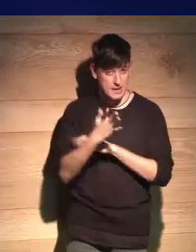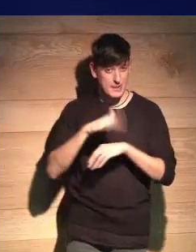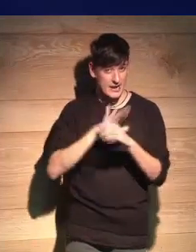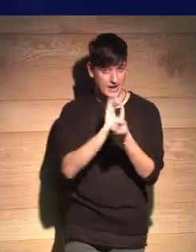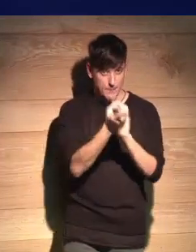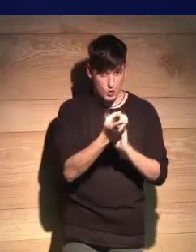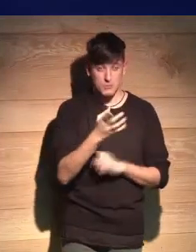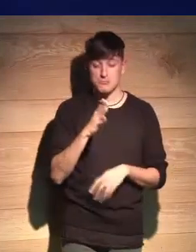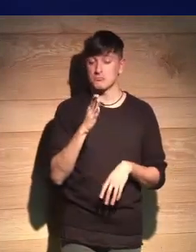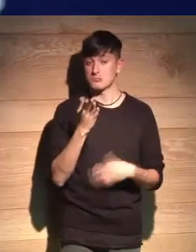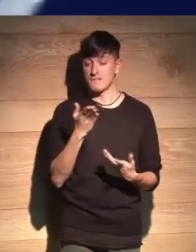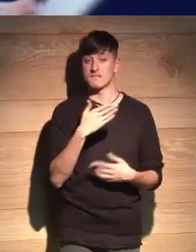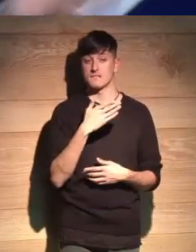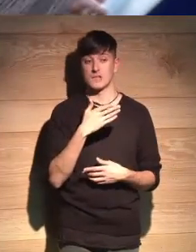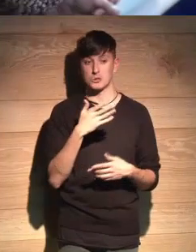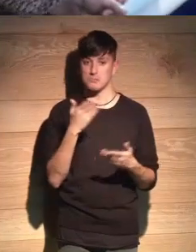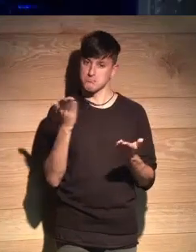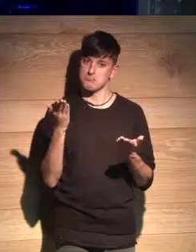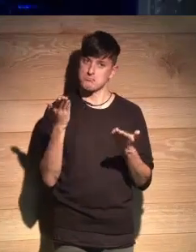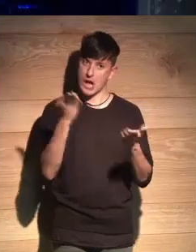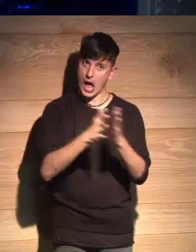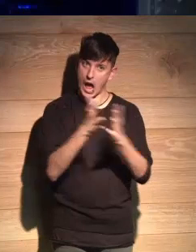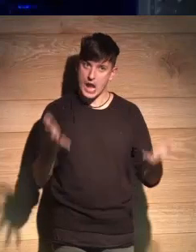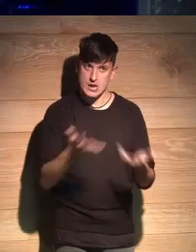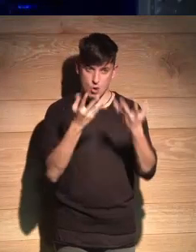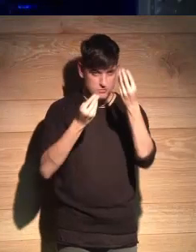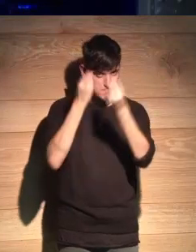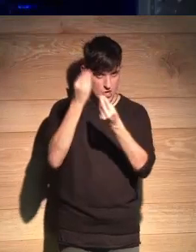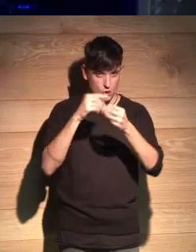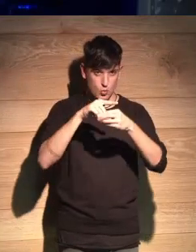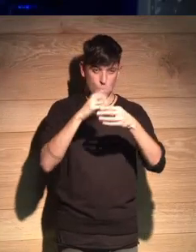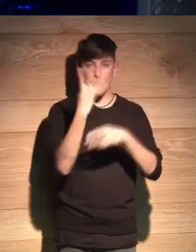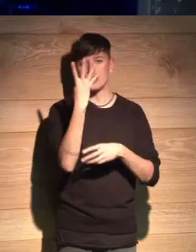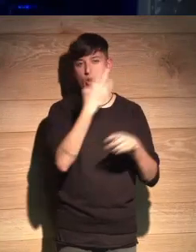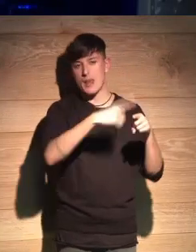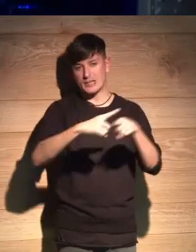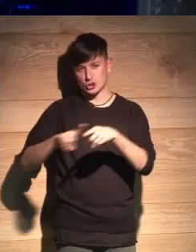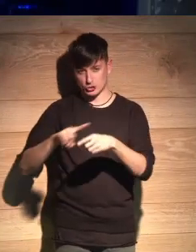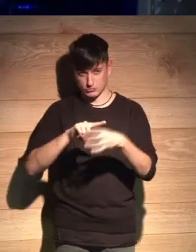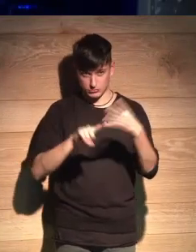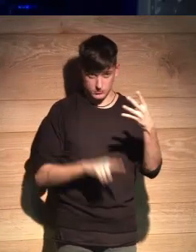change. So I would invite you to think about 4 elements